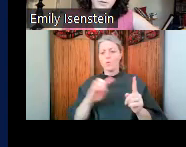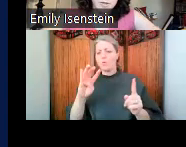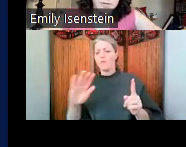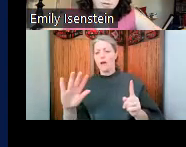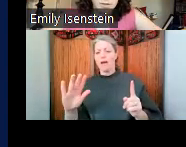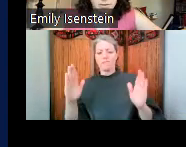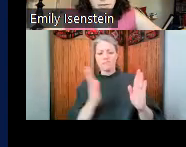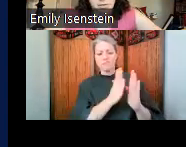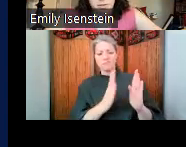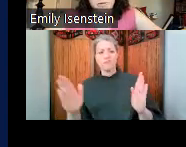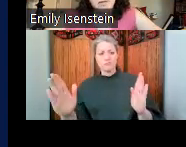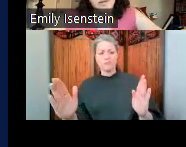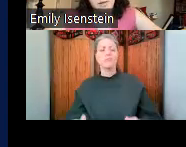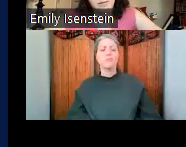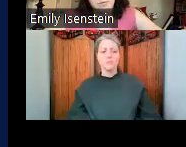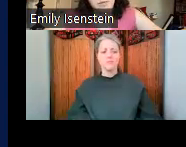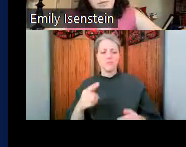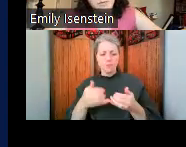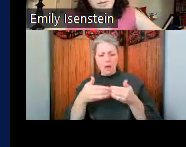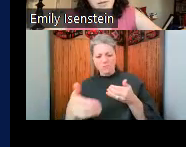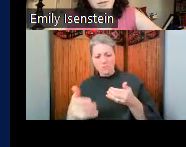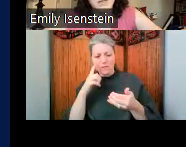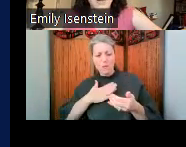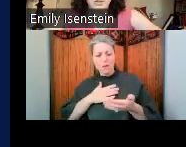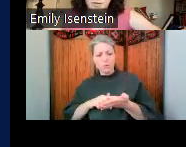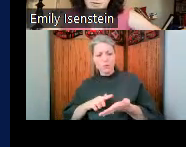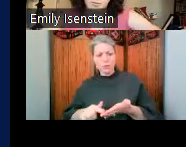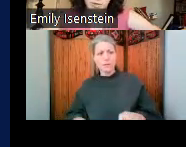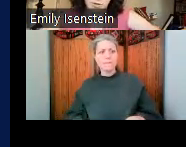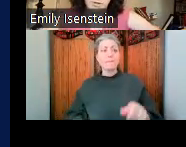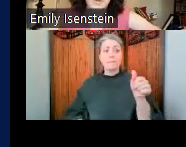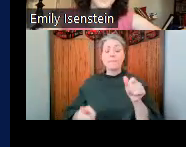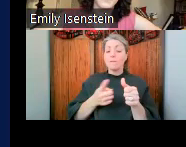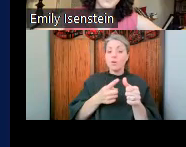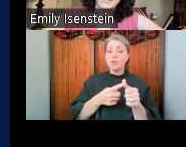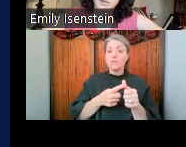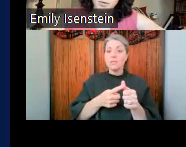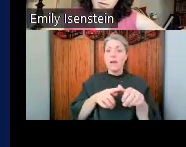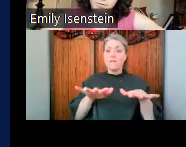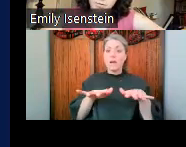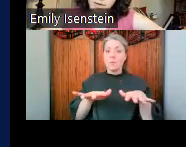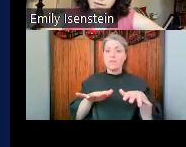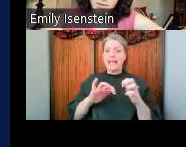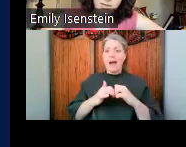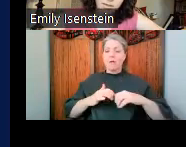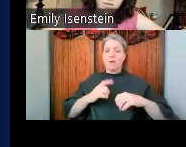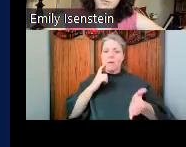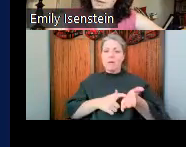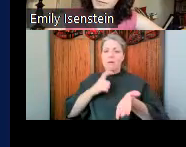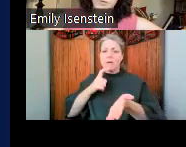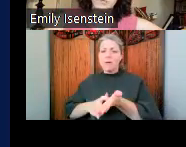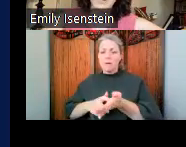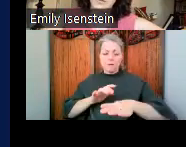So the first research that I'll talk about deals with the detection of vibrations. So on the right, you can see